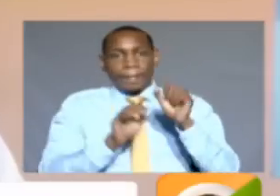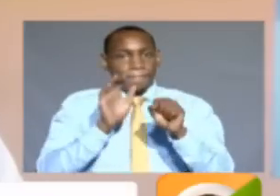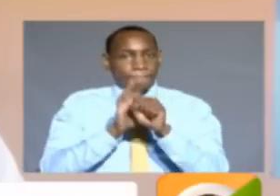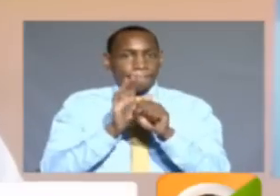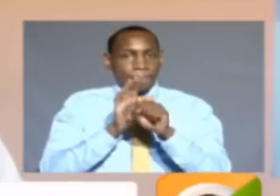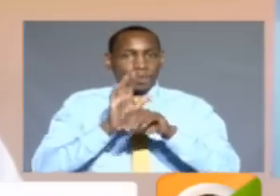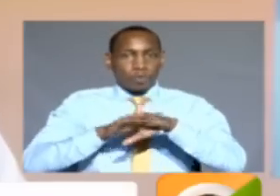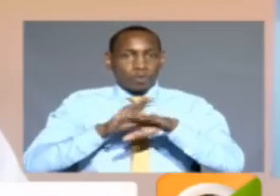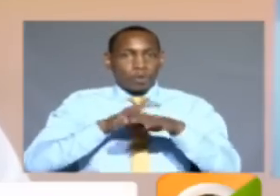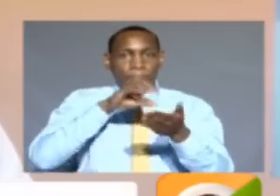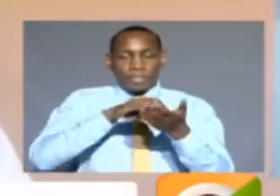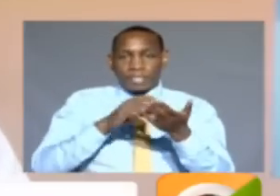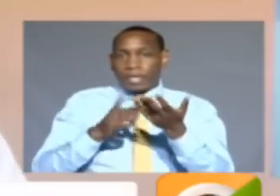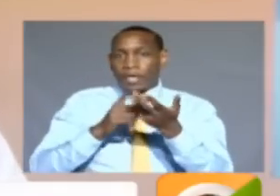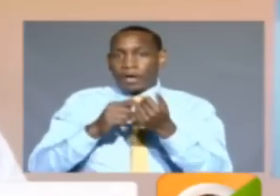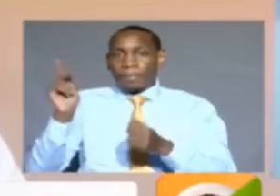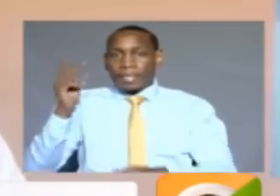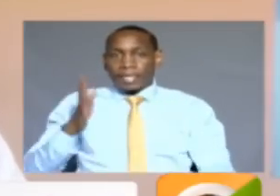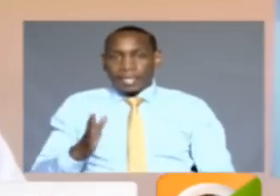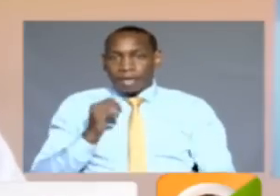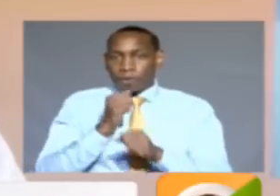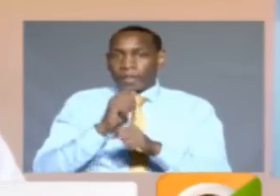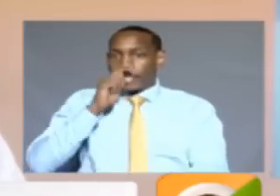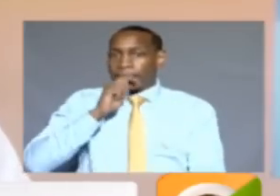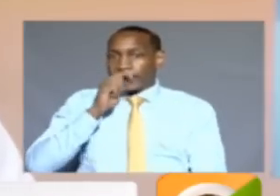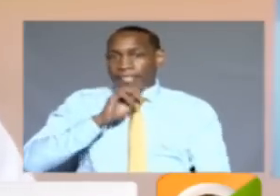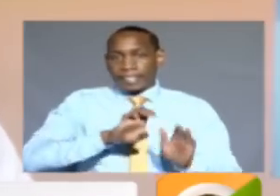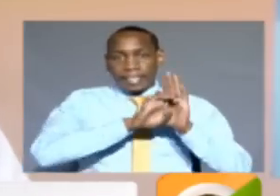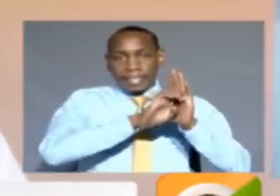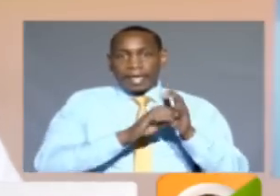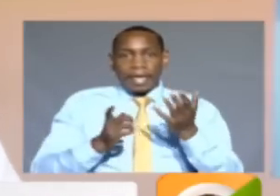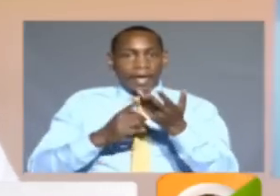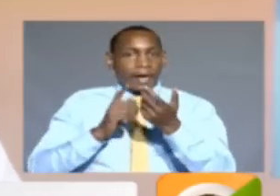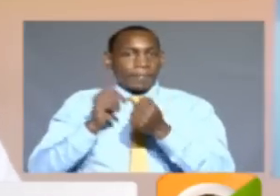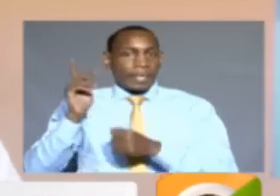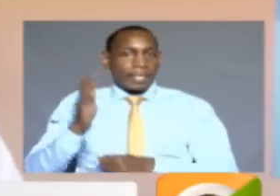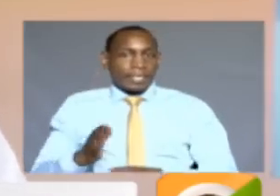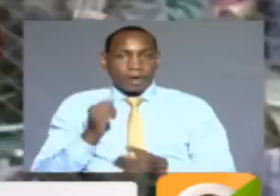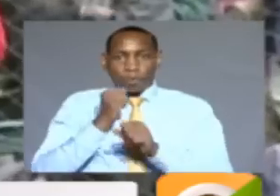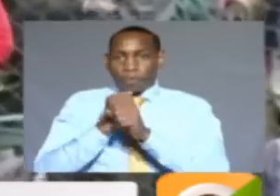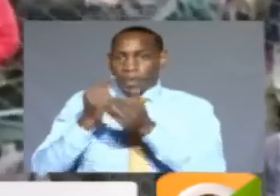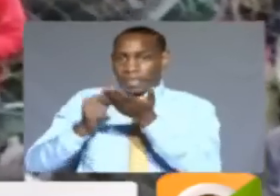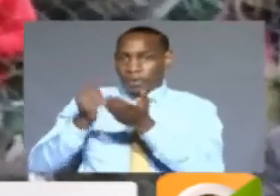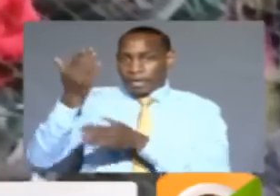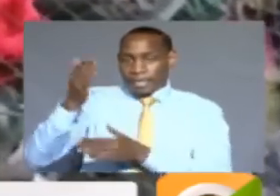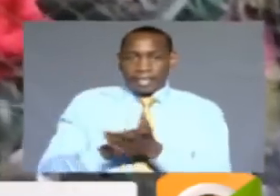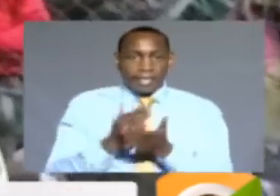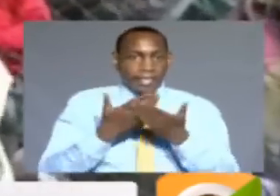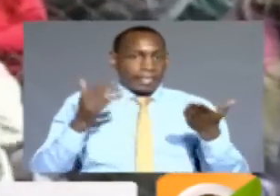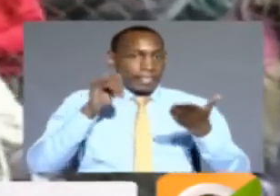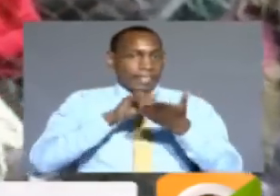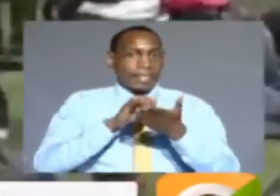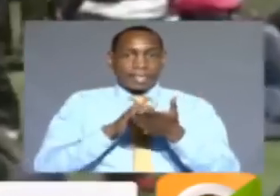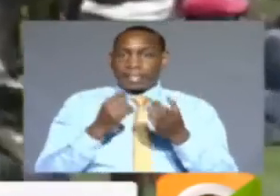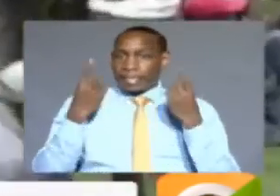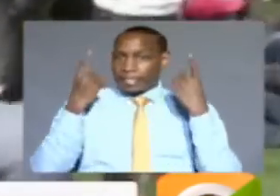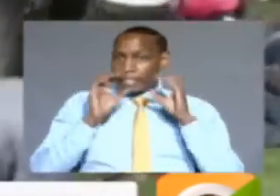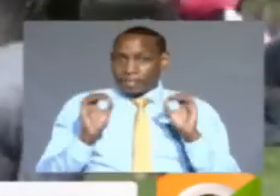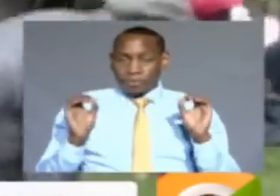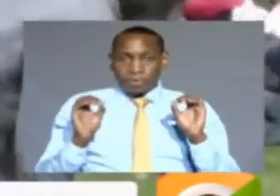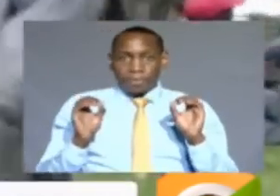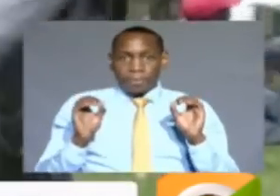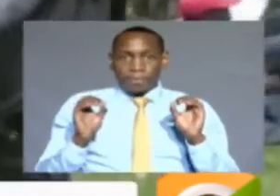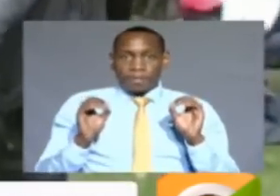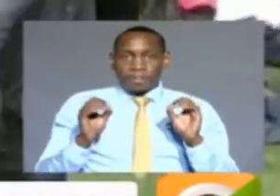very good positions. How many Kenyans are working in Tanzania, for example? How many Kenyans are working in Uganda? Those are things that we don't understand. So we are